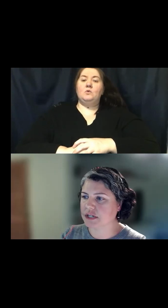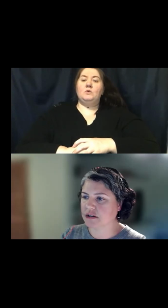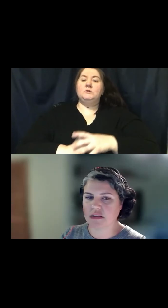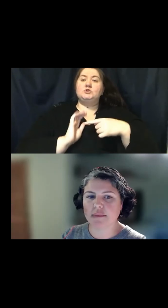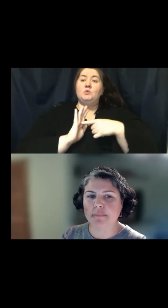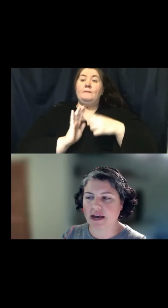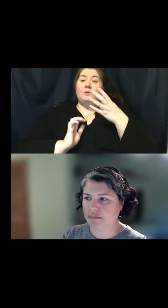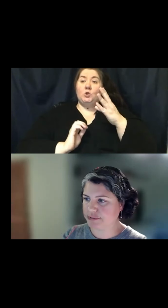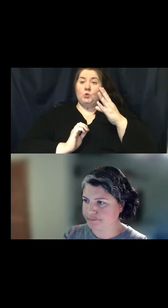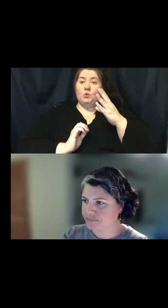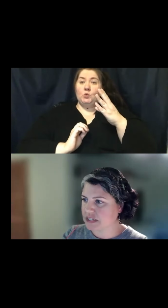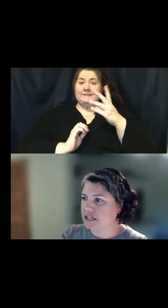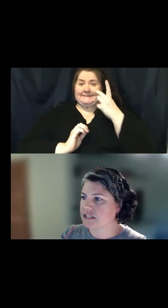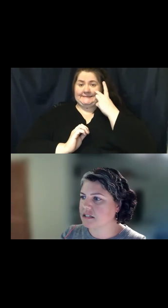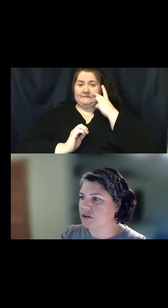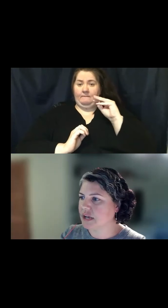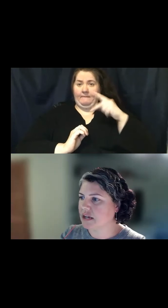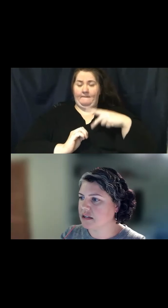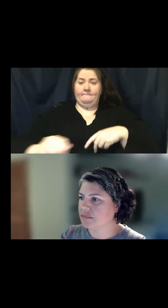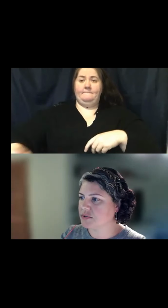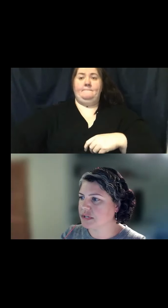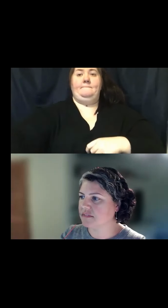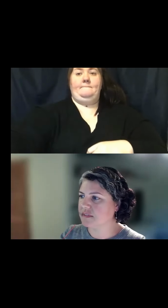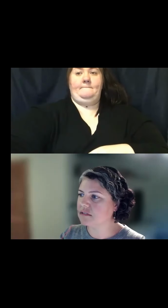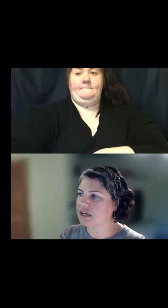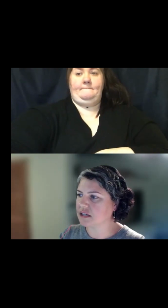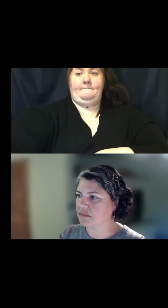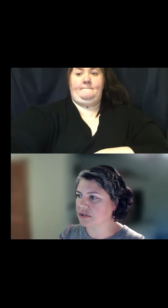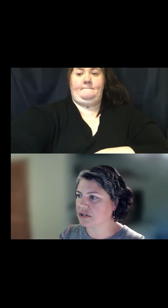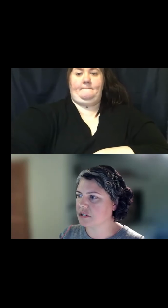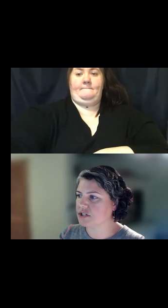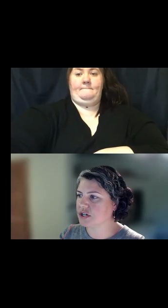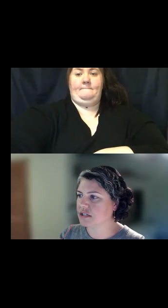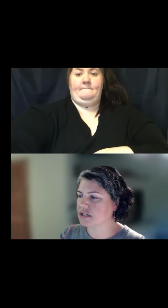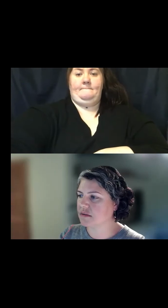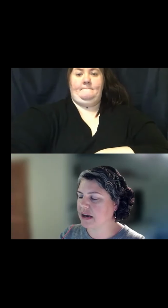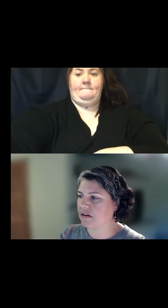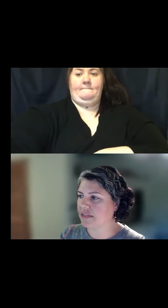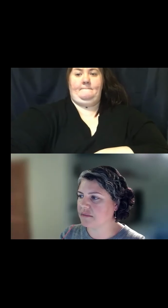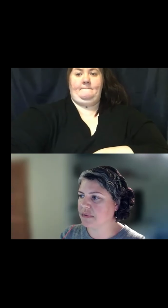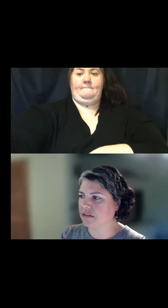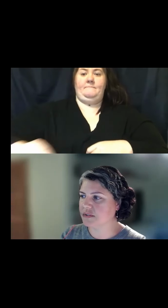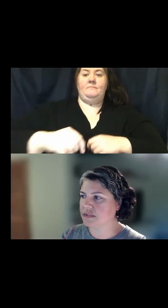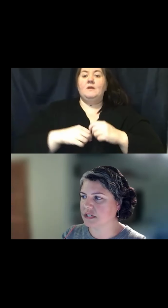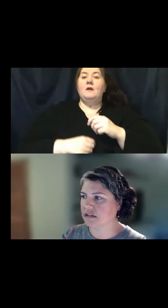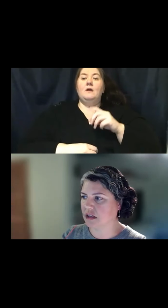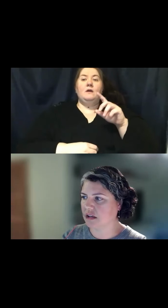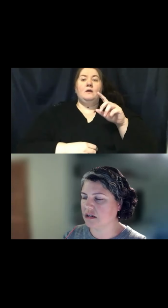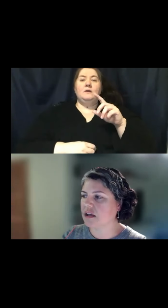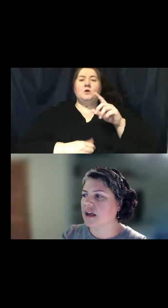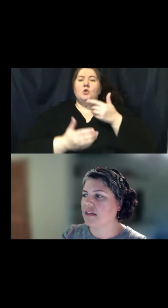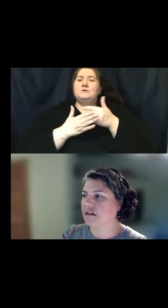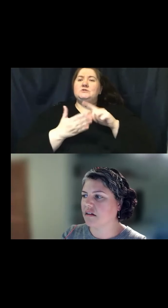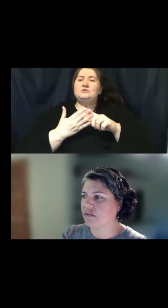blue here on the map. It's located between the View Lake neighborhood, just about at the Bellevue City